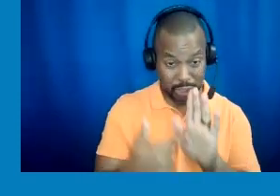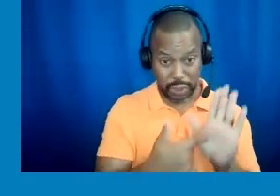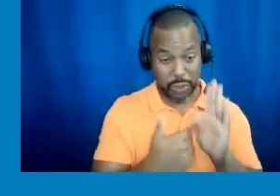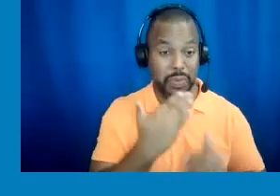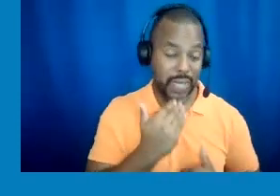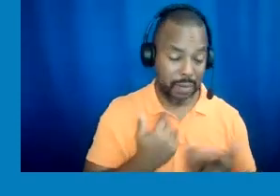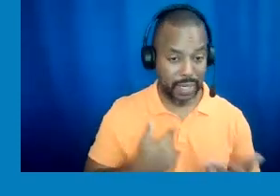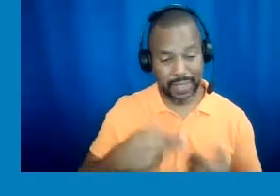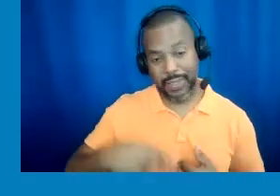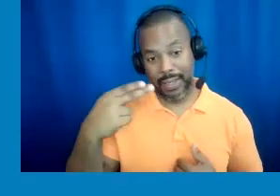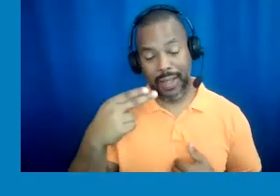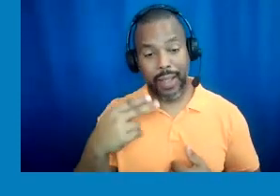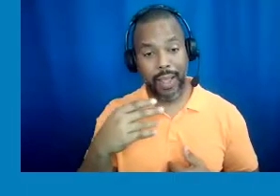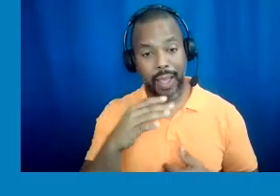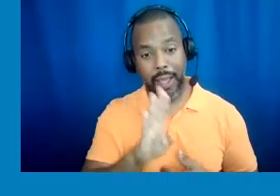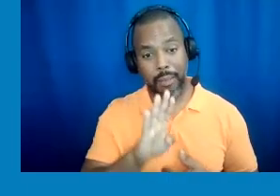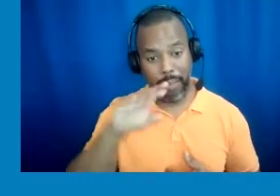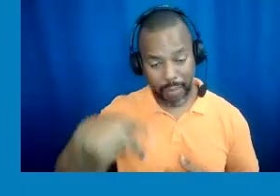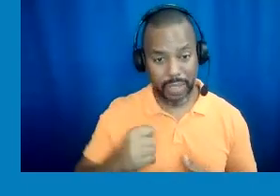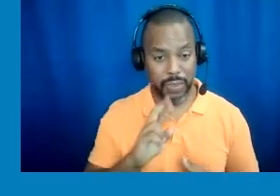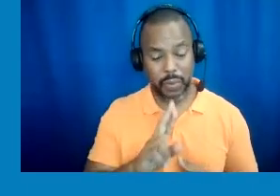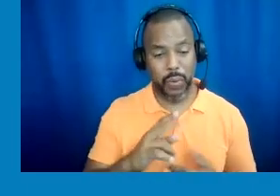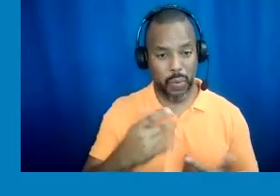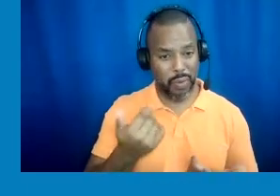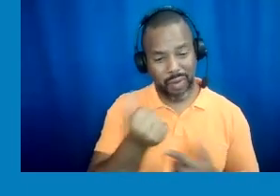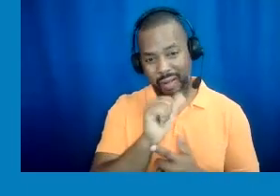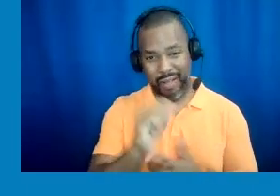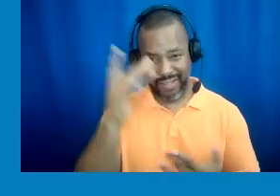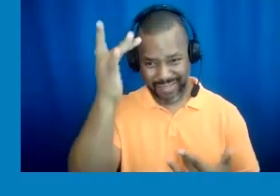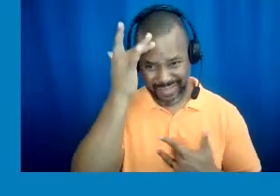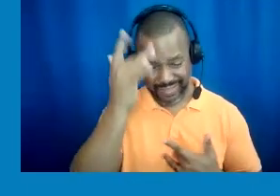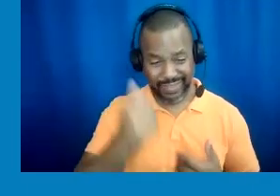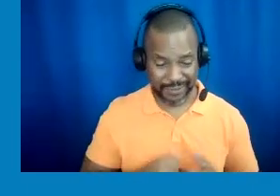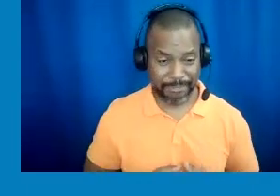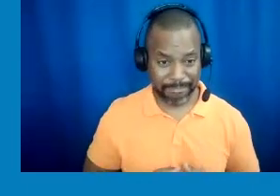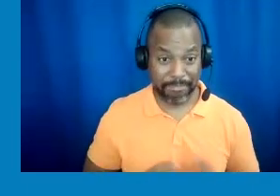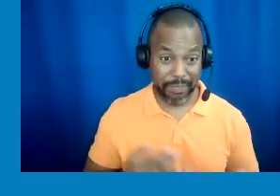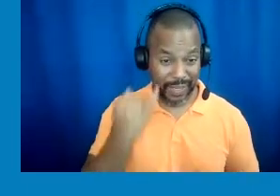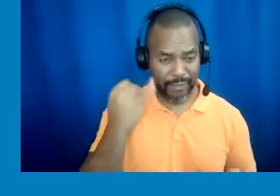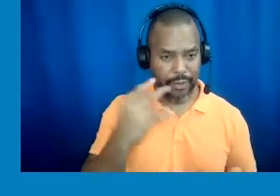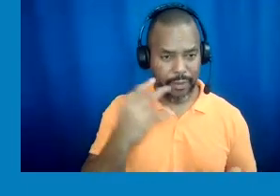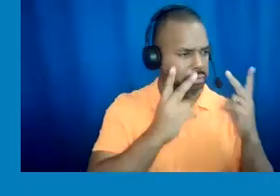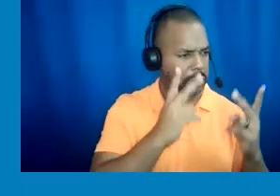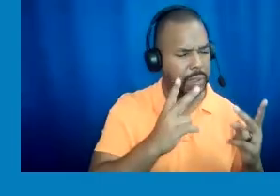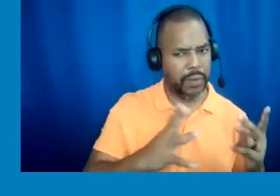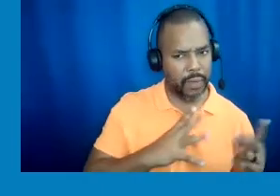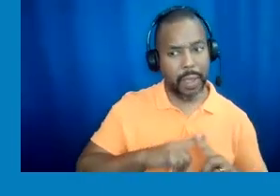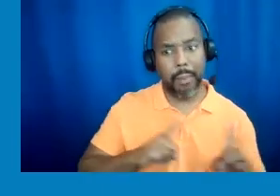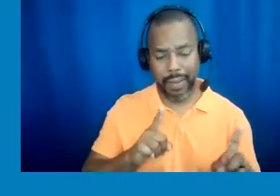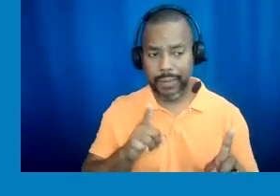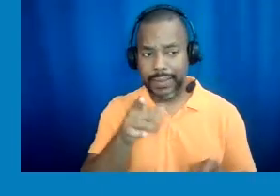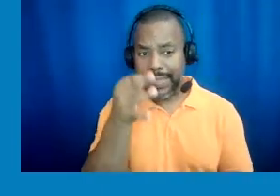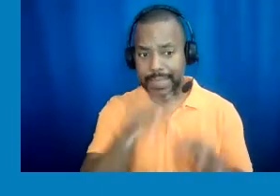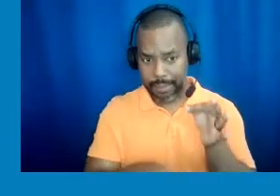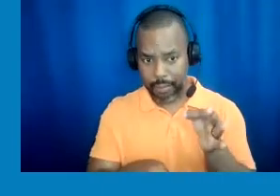blood pressure, high cholesterol, or autoimmune disease. So even if your vision seems fine, an annual eye exam is a simple and